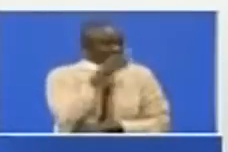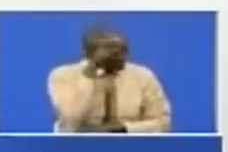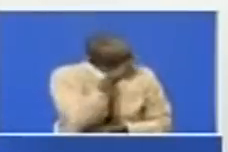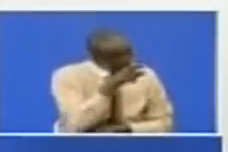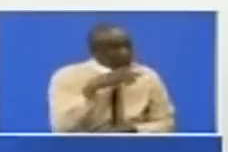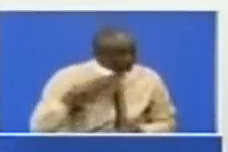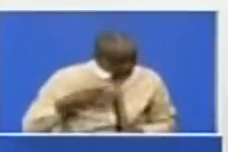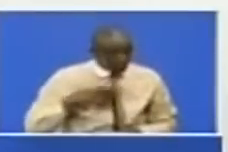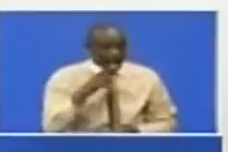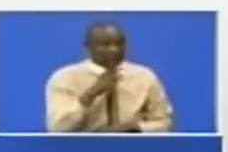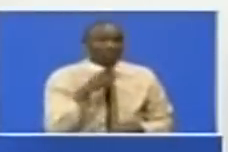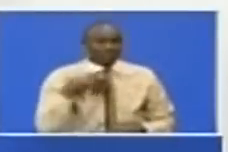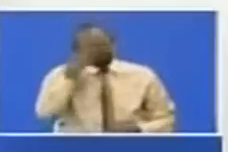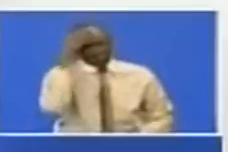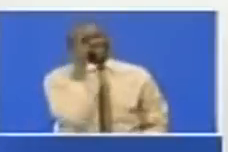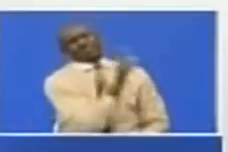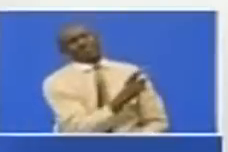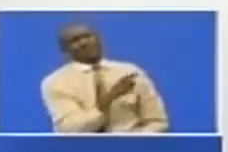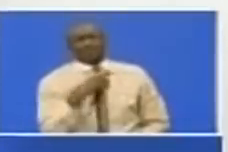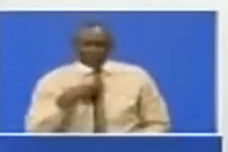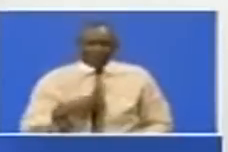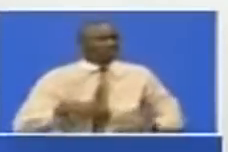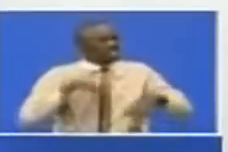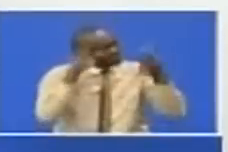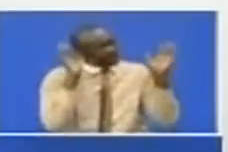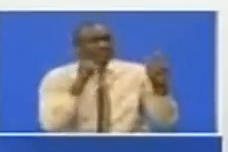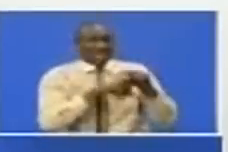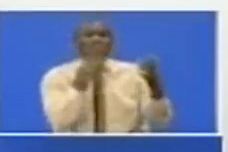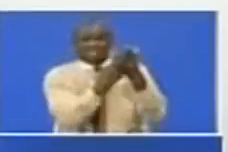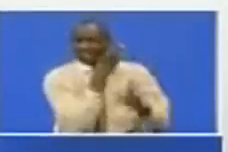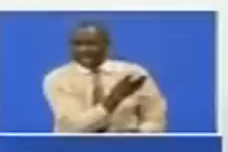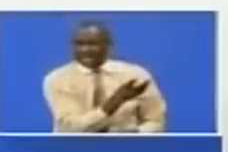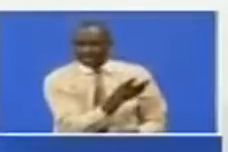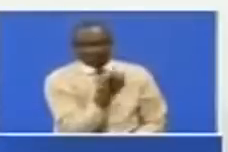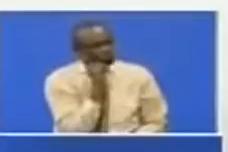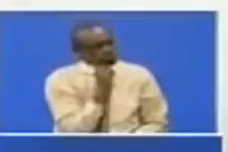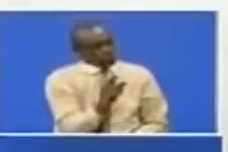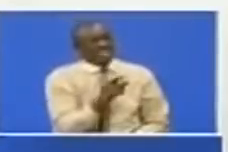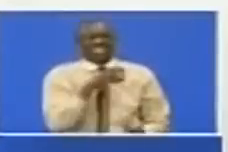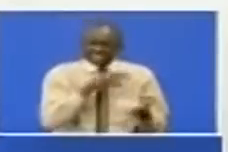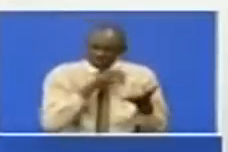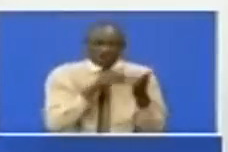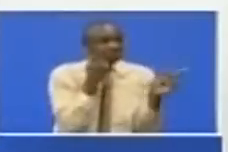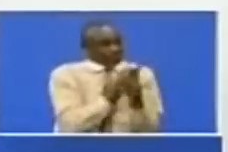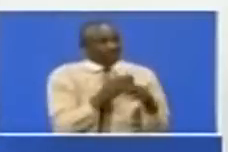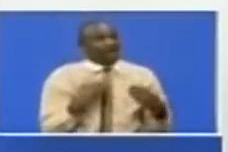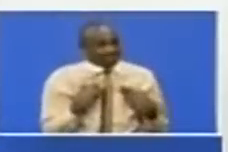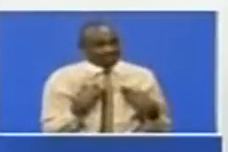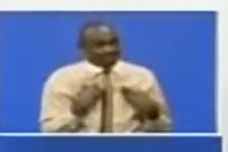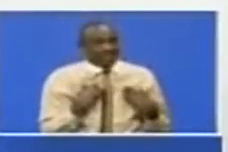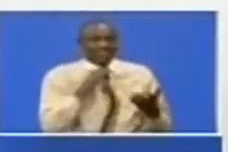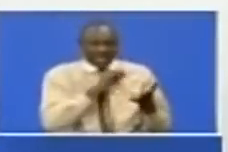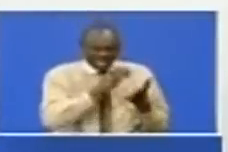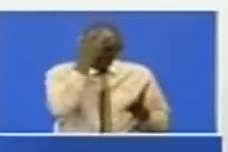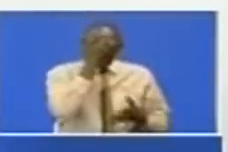of the people that have been forgotten, people that have lost hope, mm-hmm. and they don't see beyond the circumstances they are in. Right. So that is